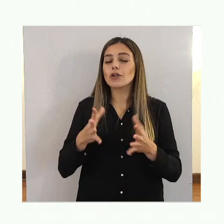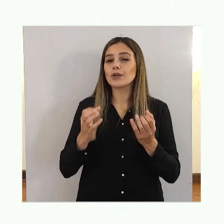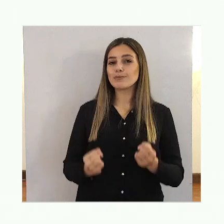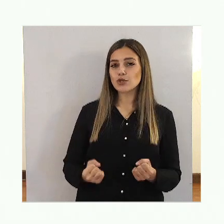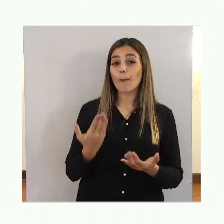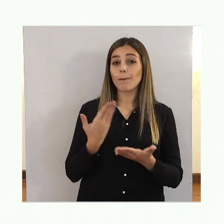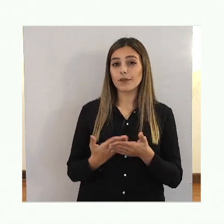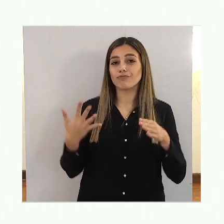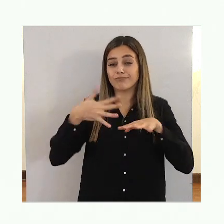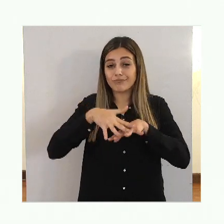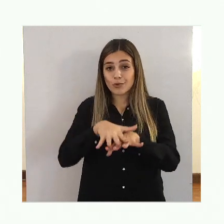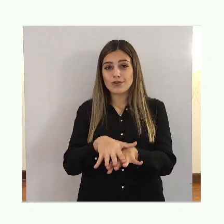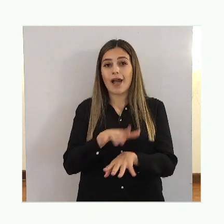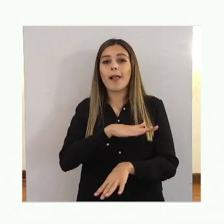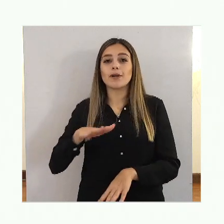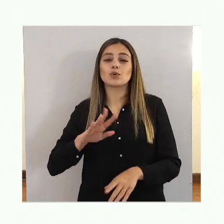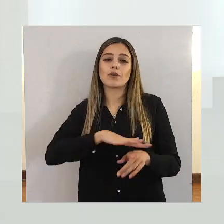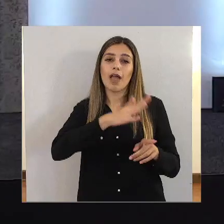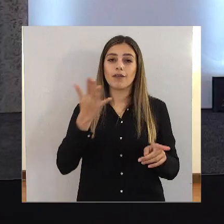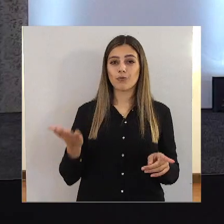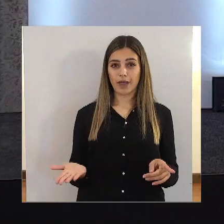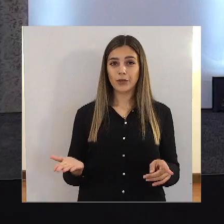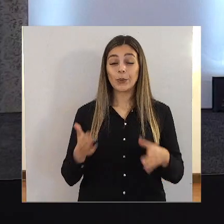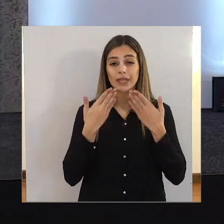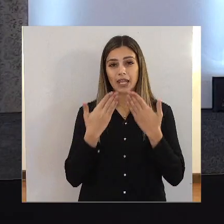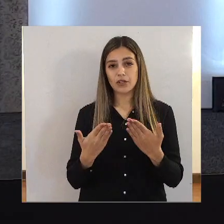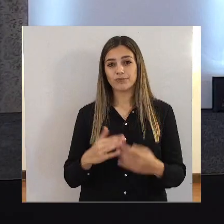of LGBTIQ persons as possible. Thank you.